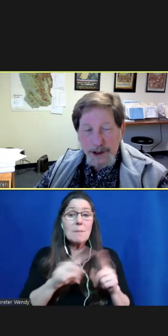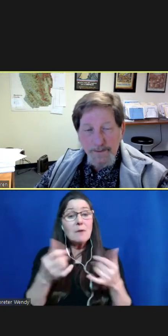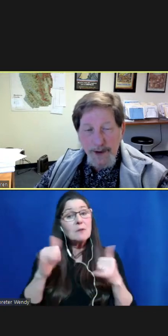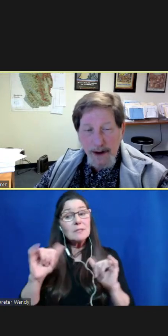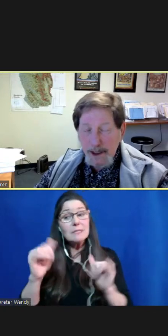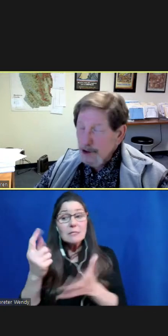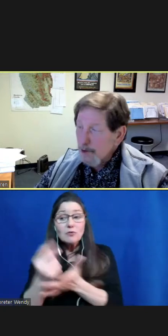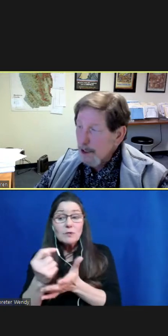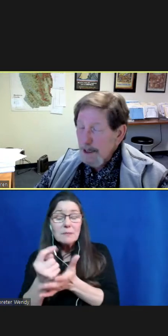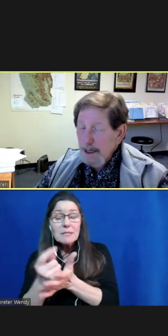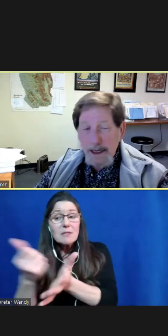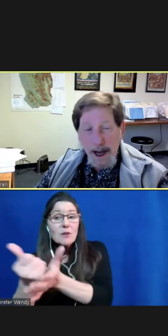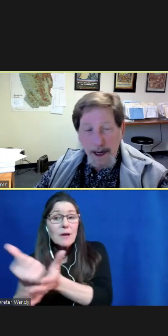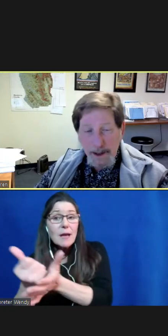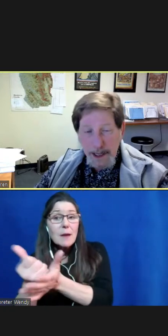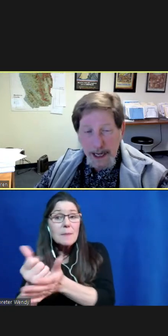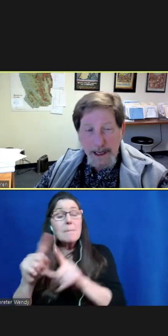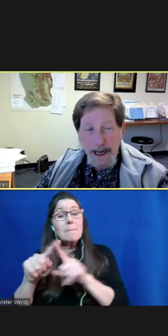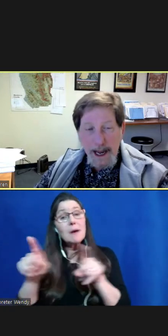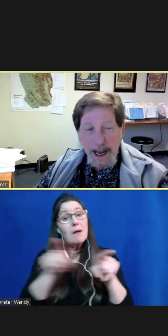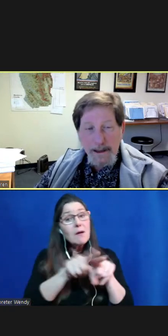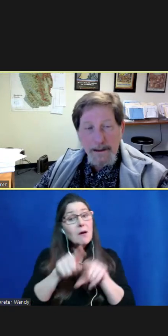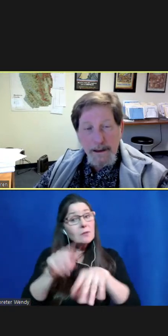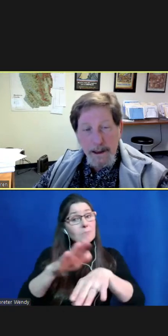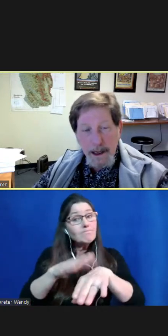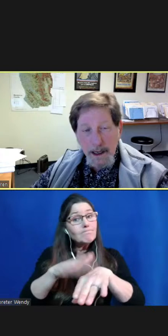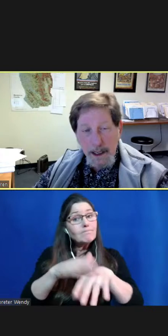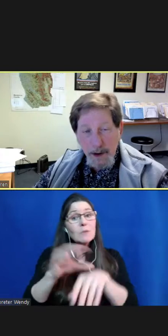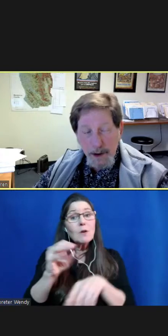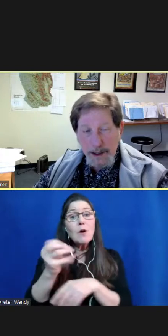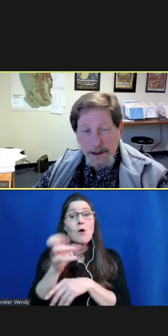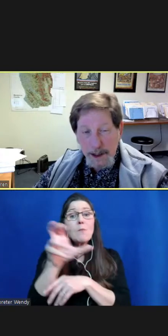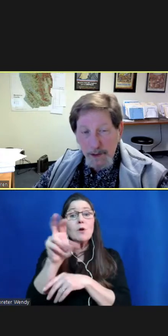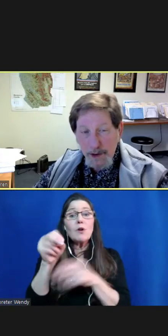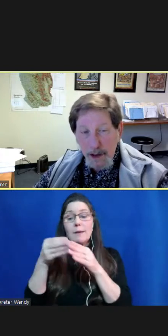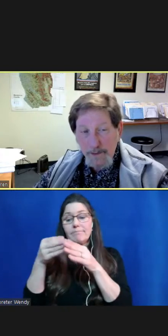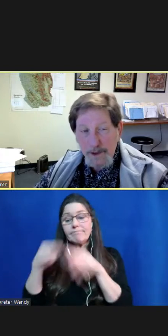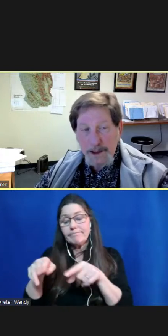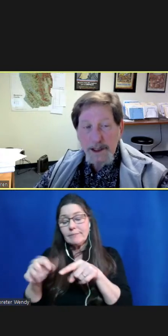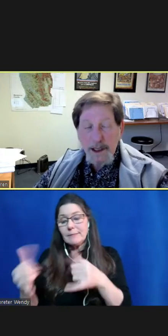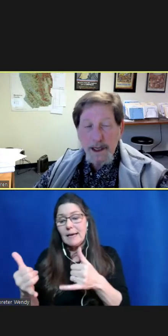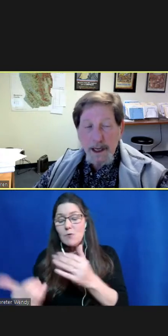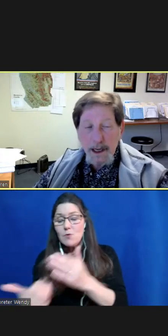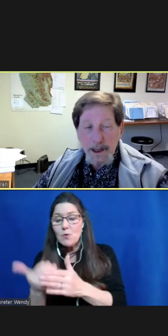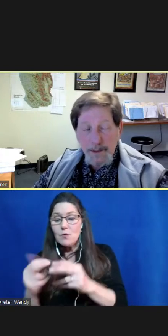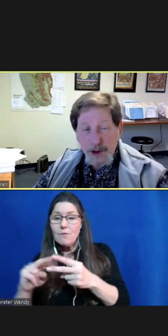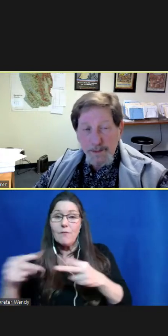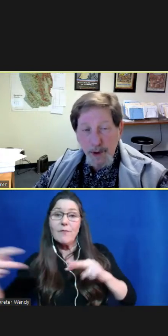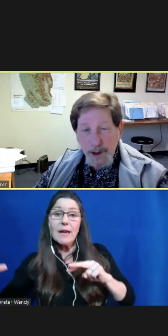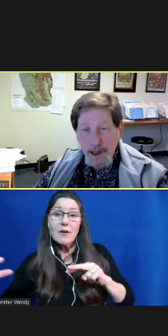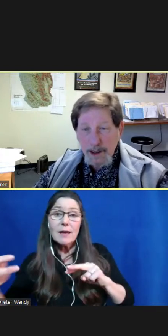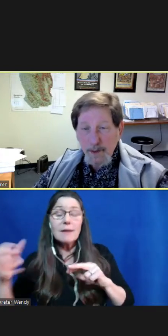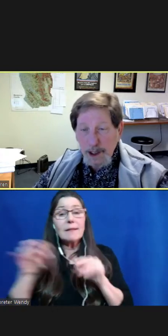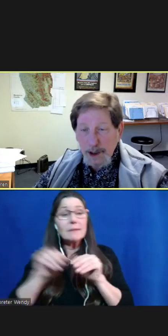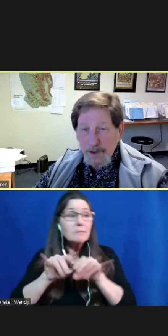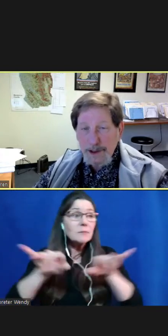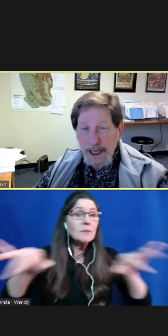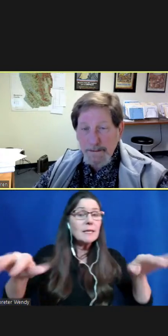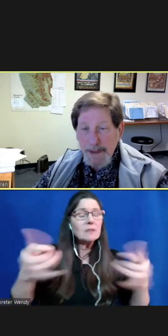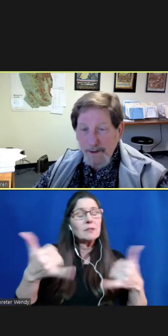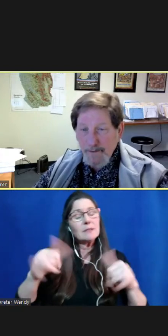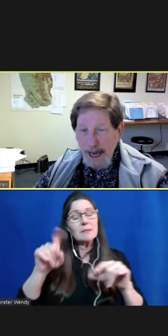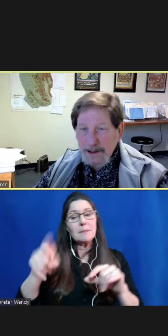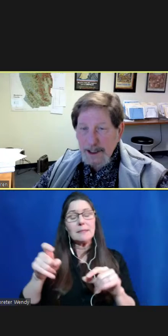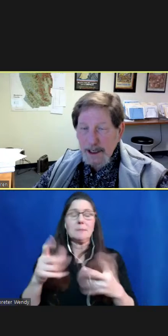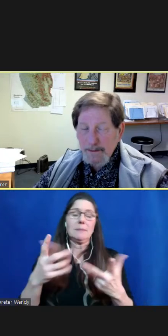new subvariant, so we're keeping an eye on that. And in order to deal with all of this, the most important thing that we can do is to